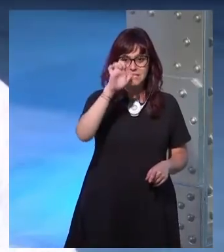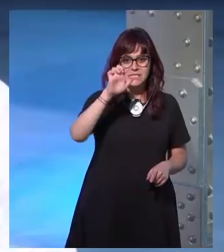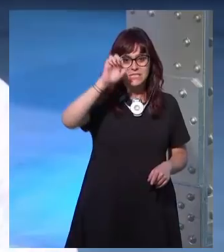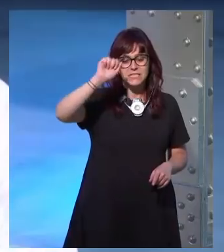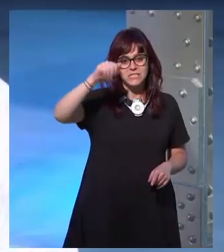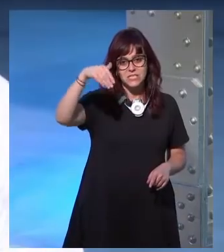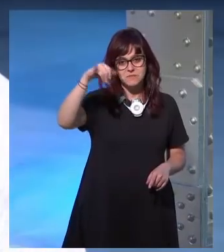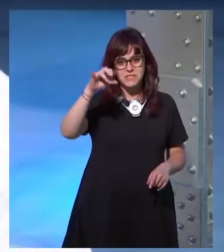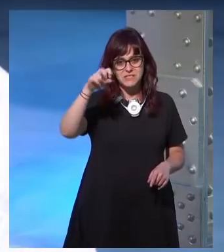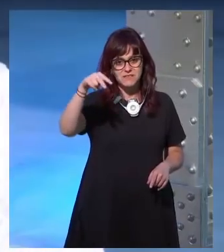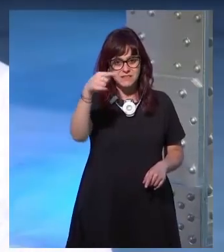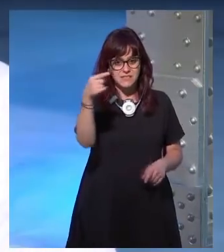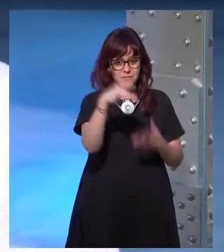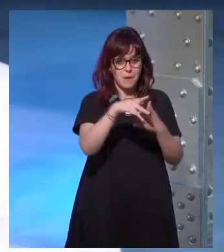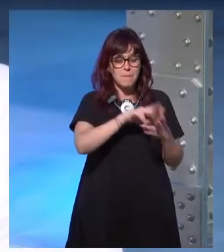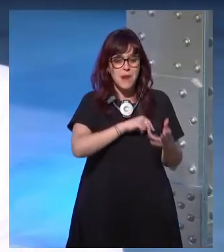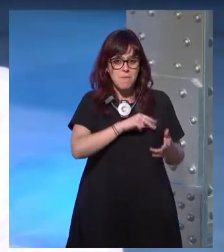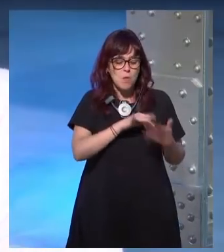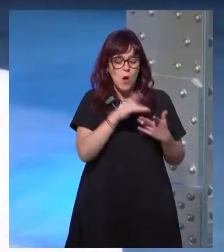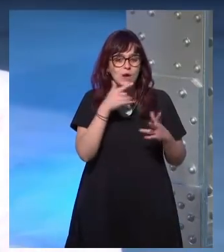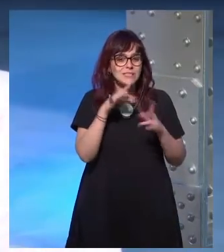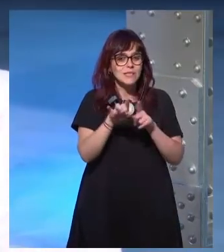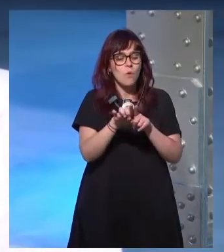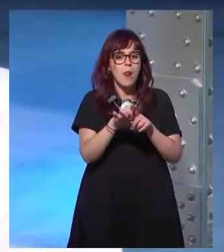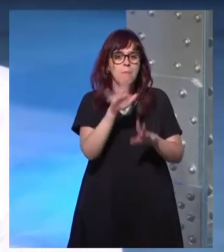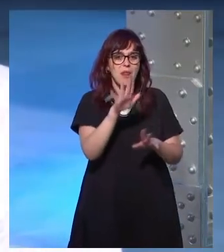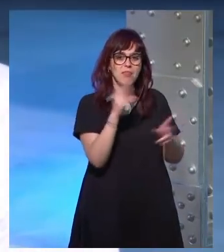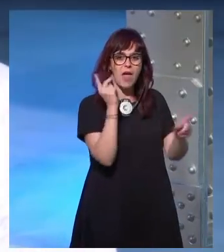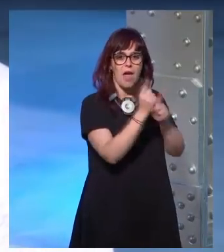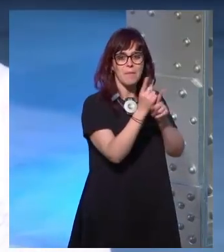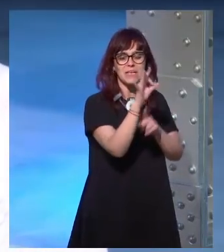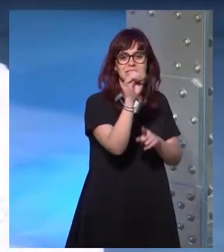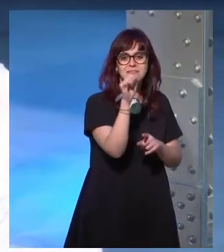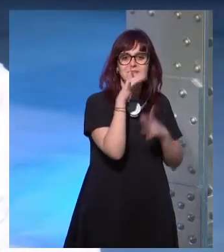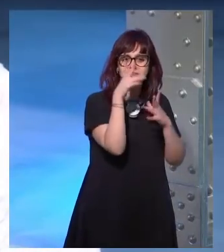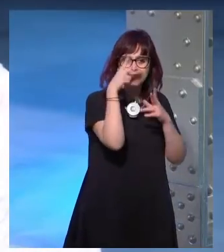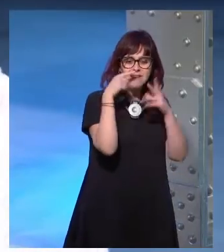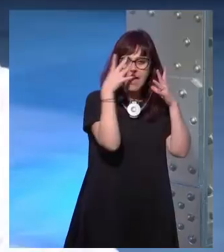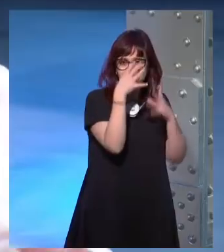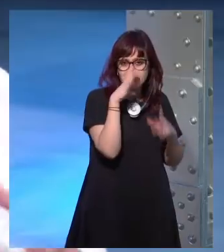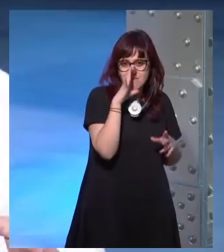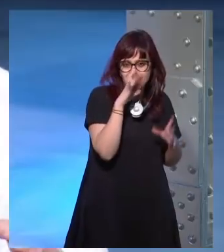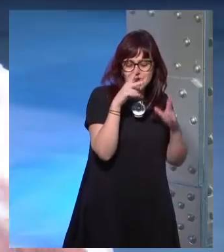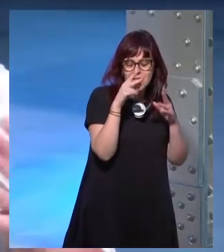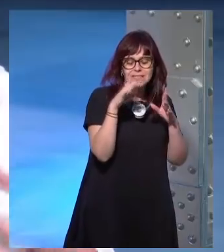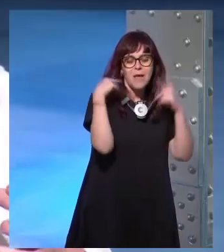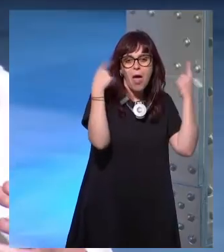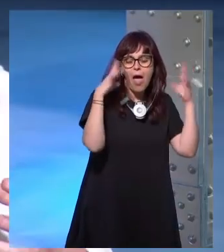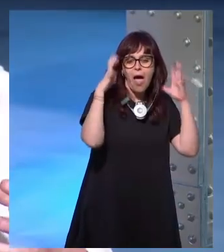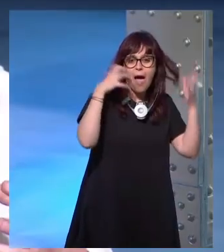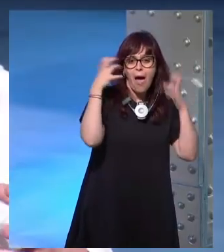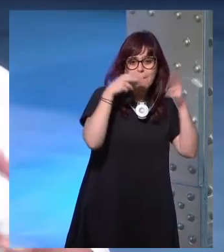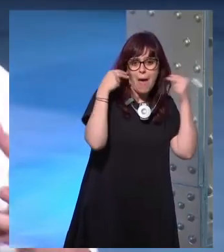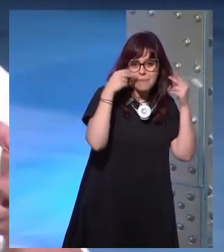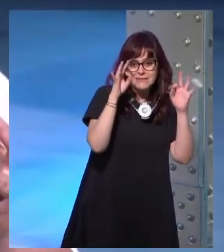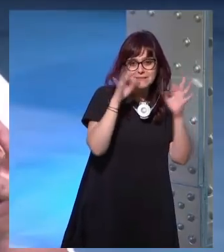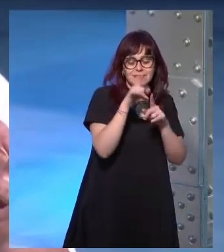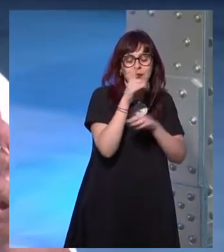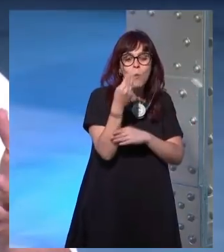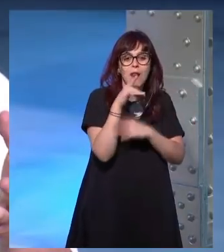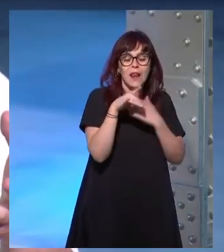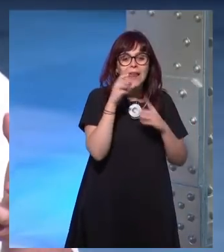really brilliant. I read that first book of her Broken Earth trilogy, and I literally, like halfway through, when I realized what she was doing, I was